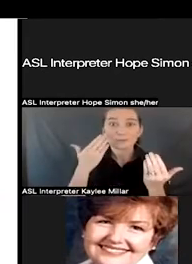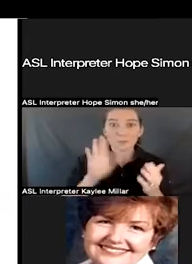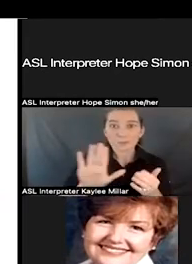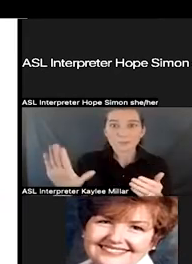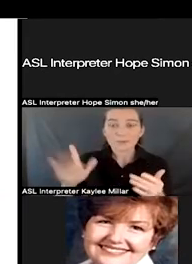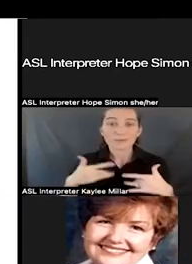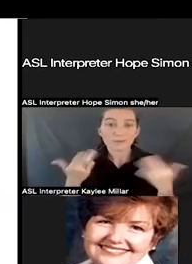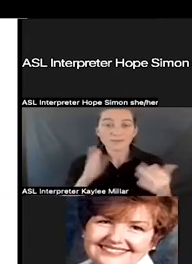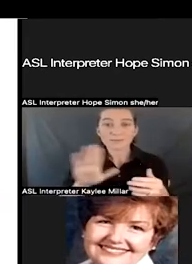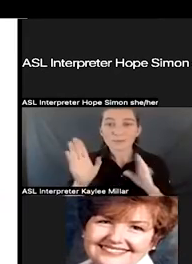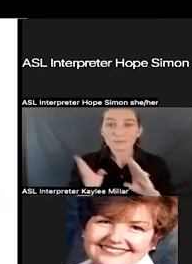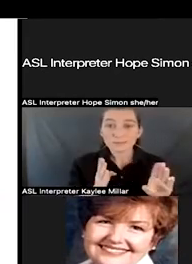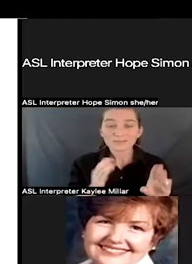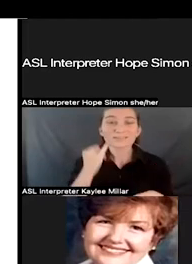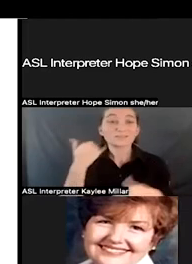something